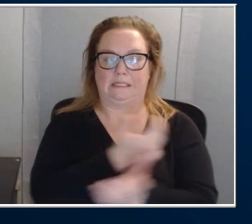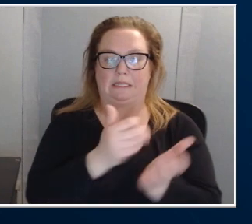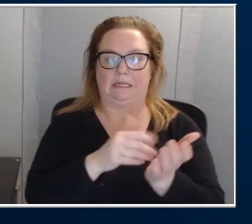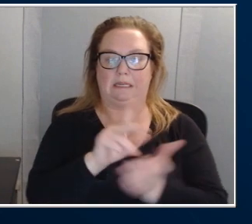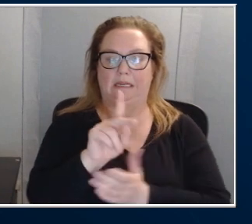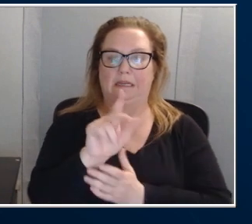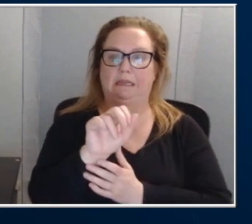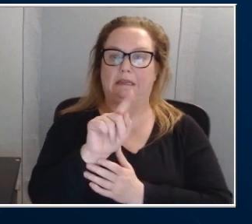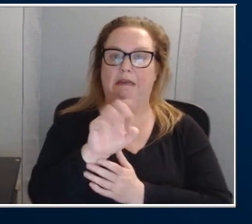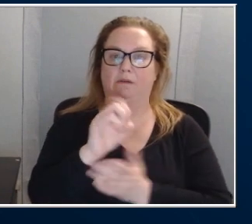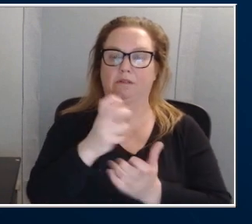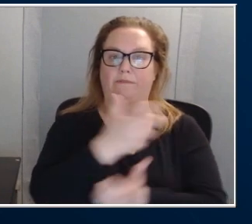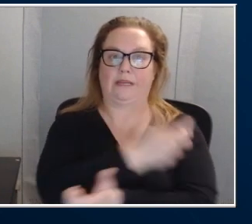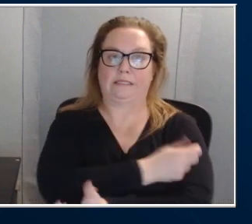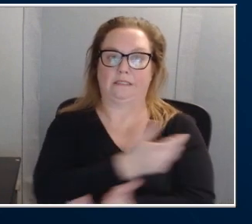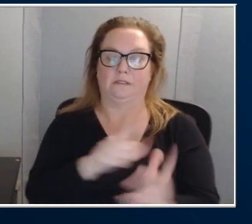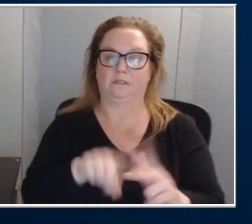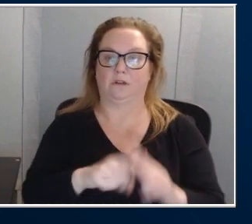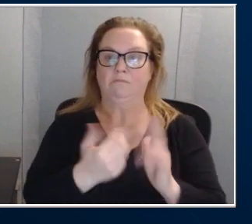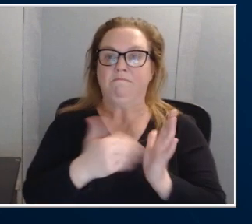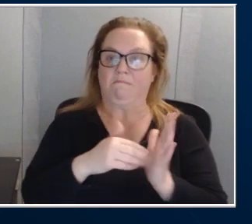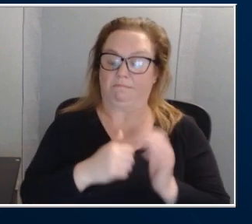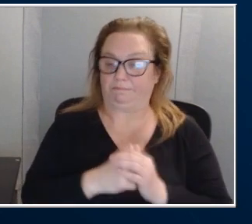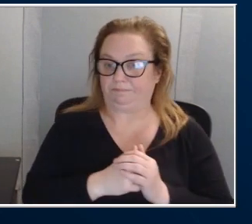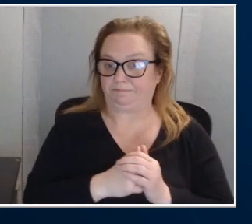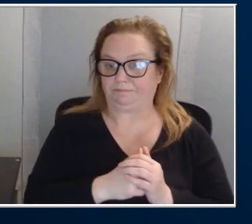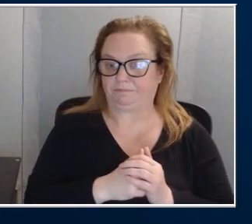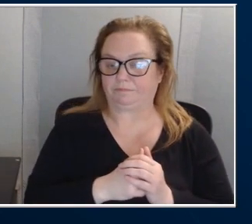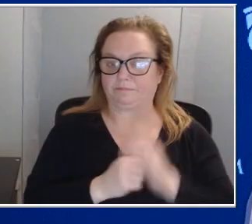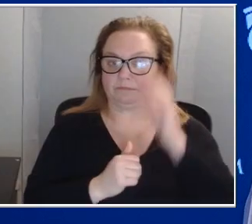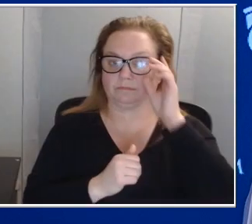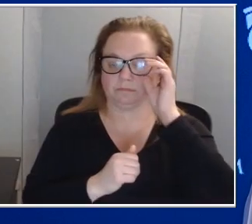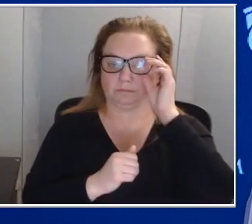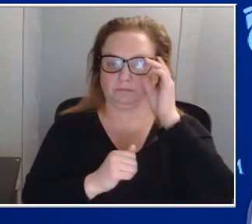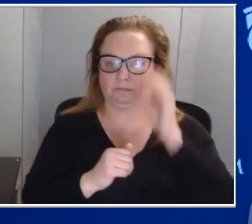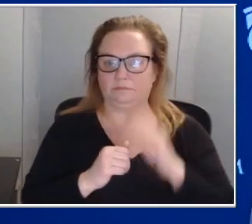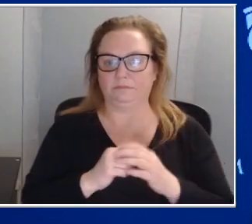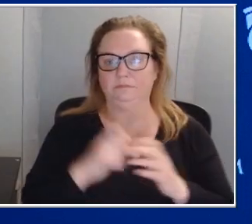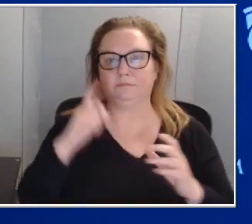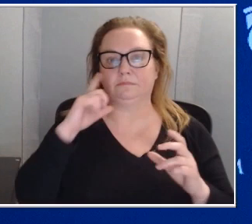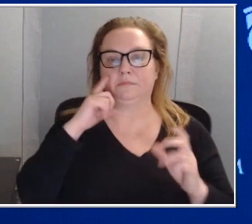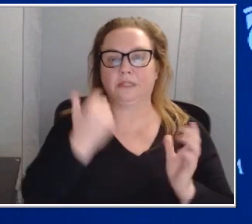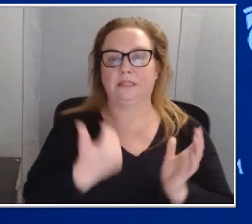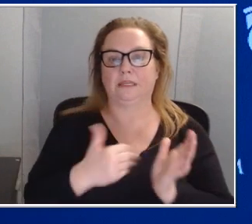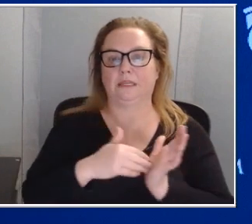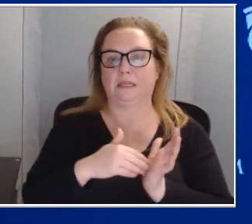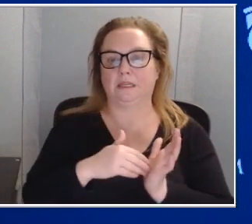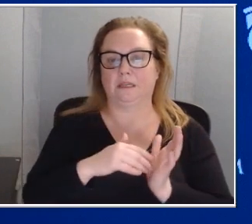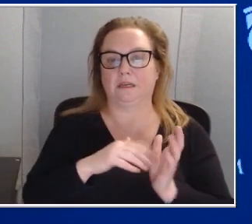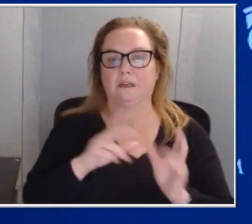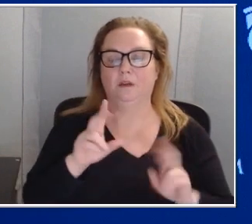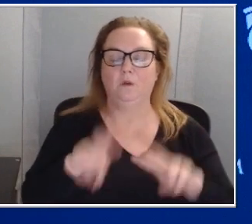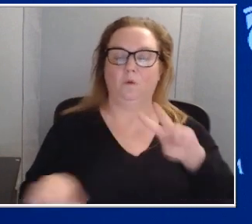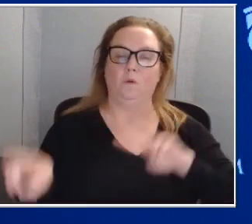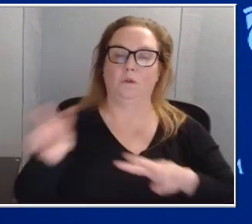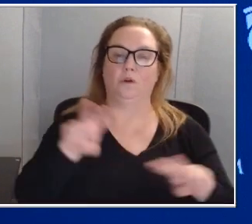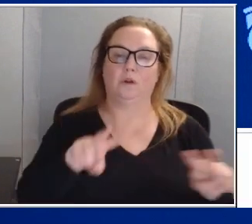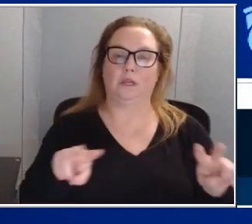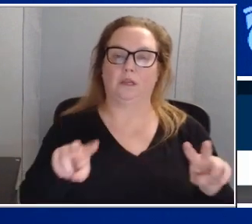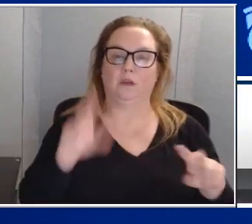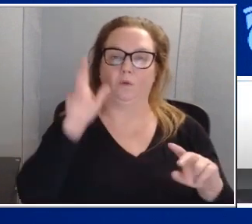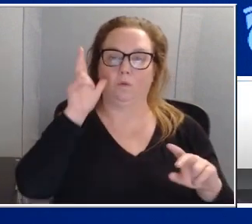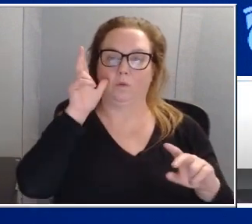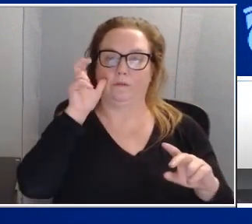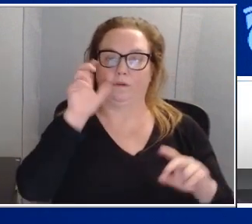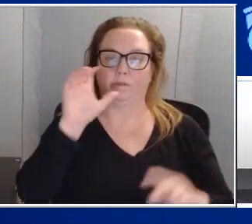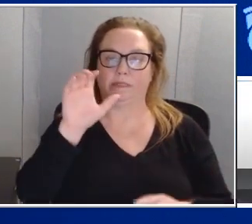know. Okay, Hawkeye, what do you think? Yeah, I mean, again, I think we are looking at, and what we have heard from the